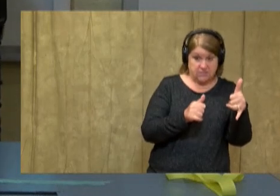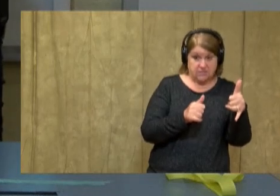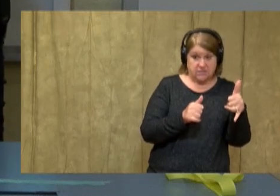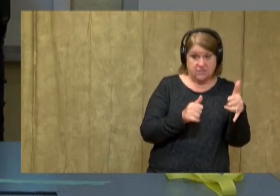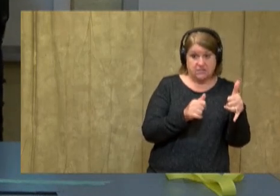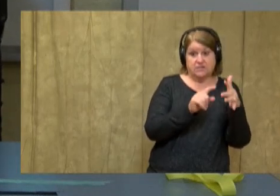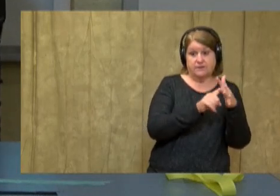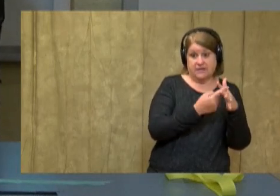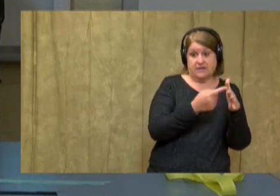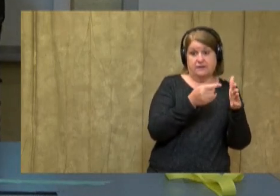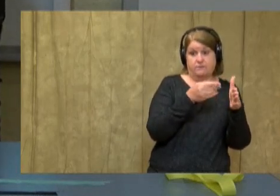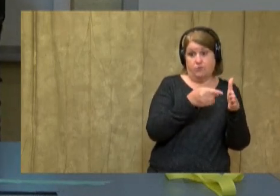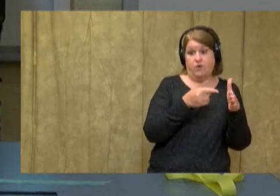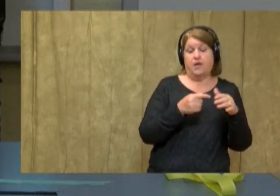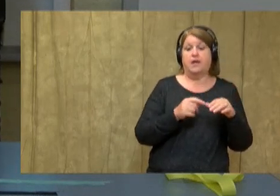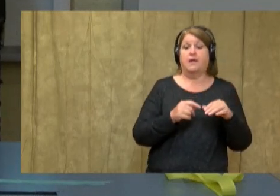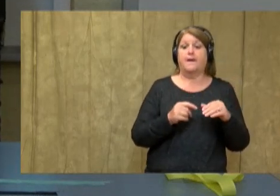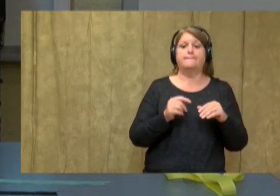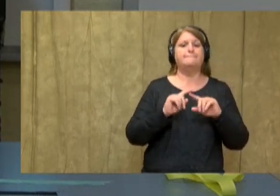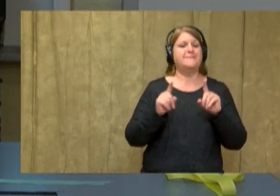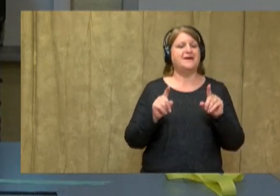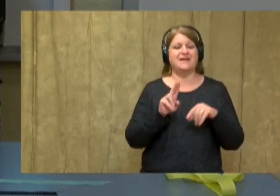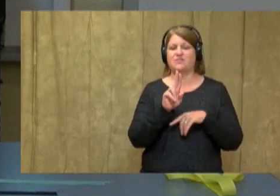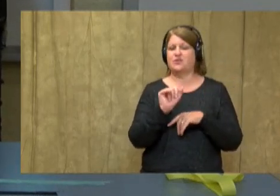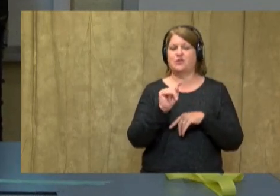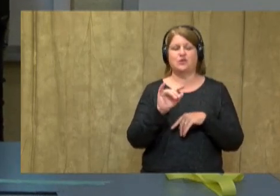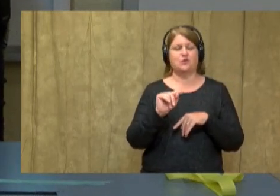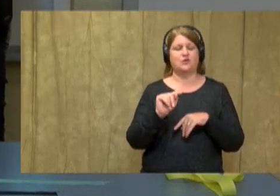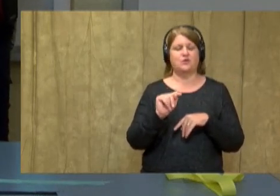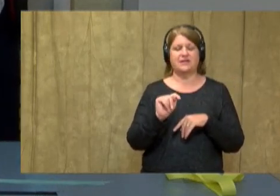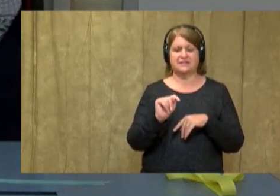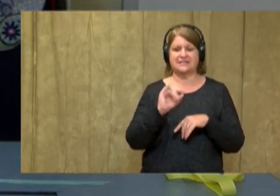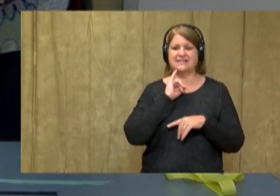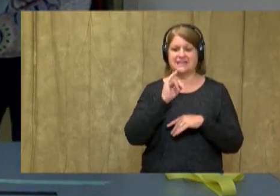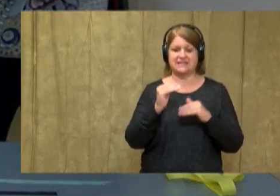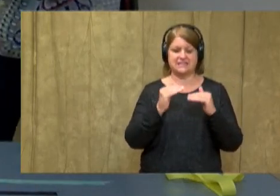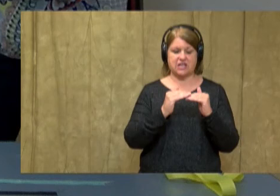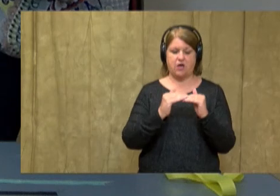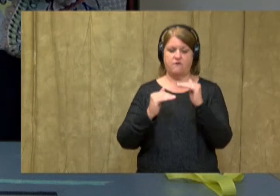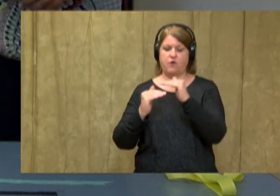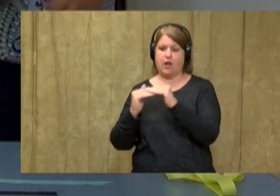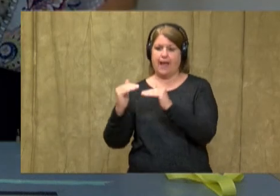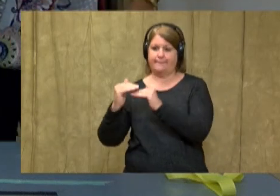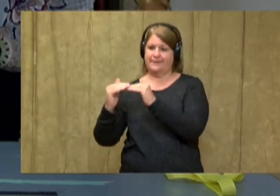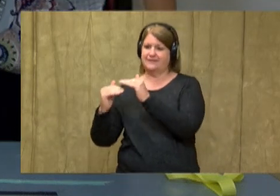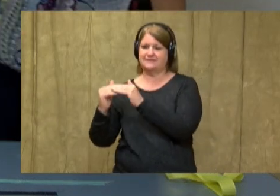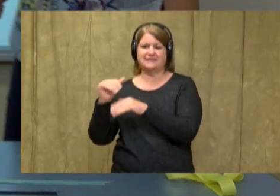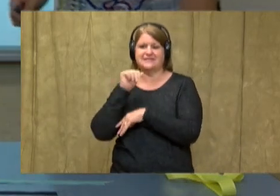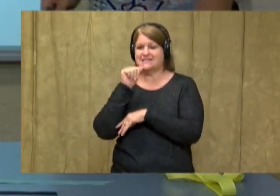is overlapping, so they are not the same length.